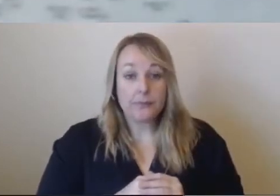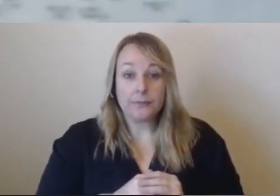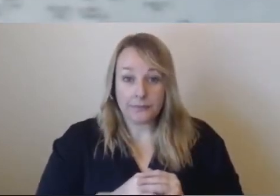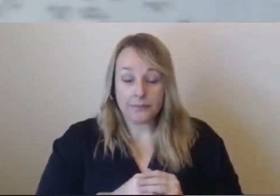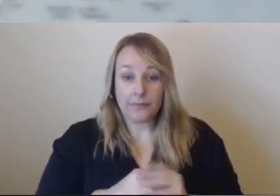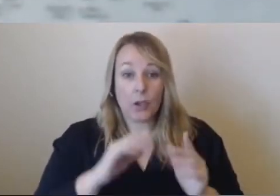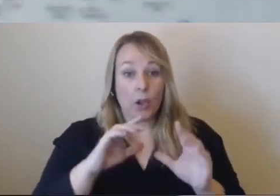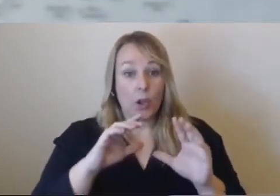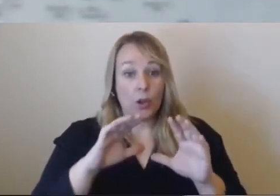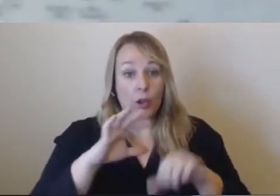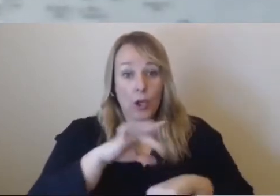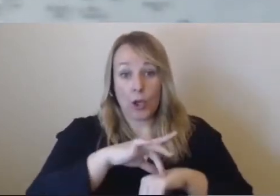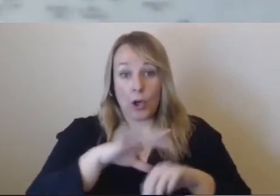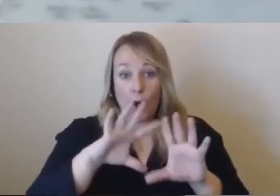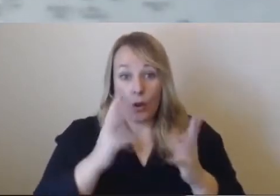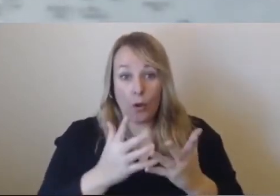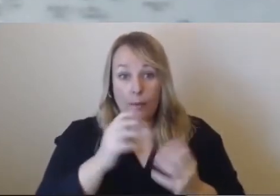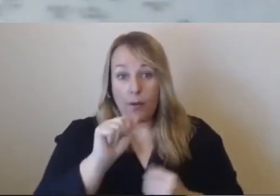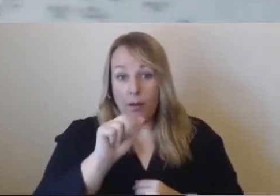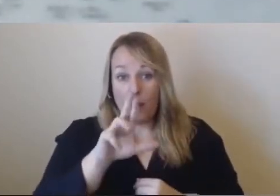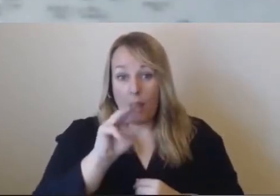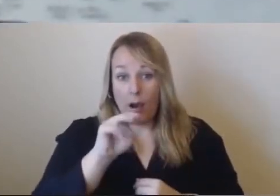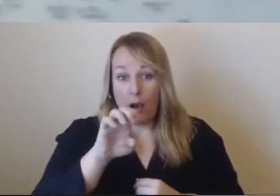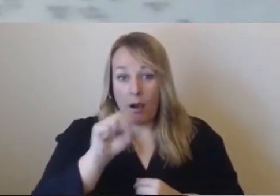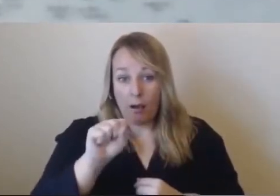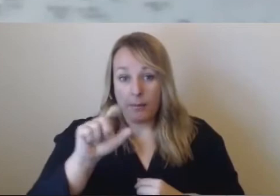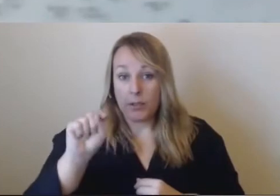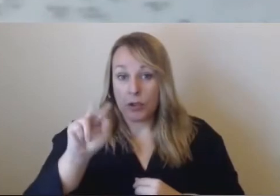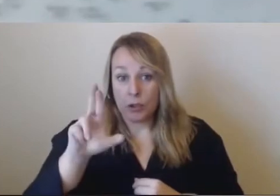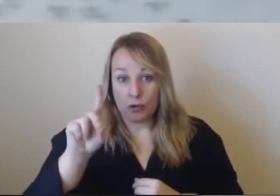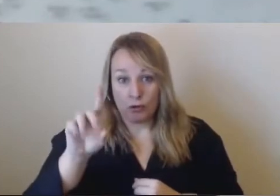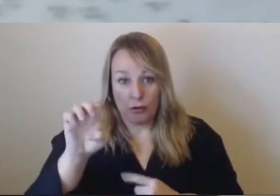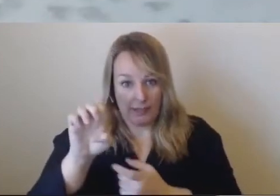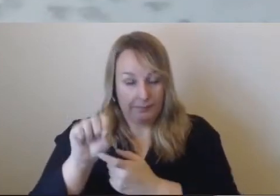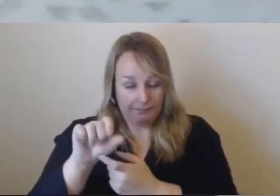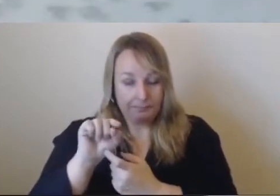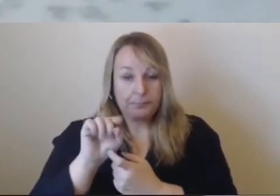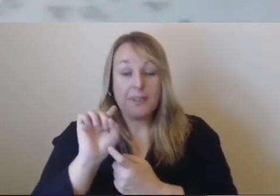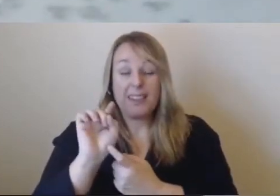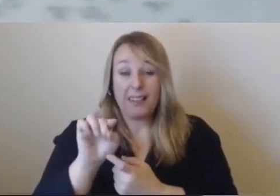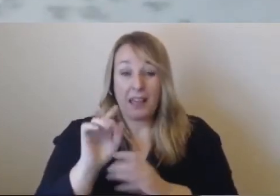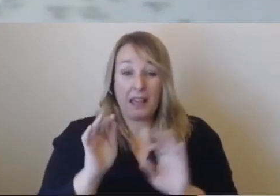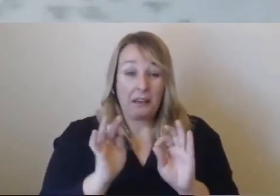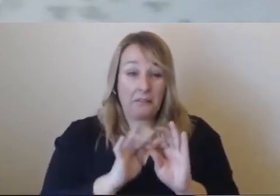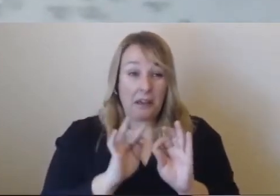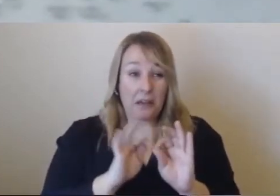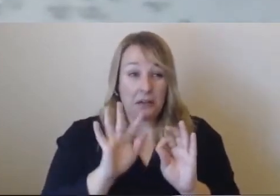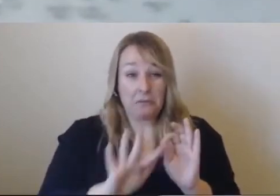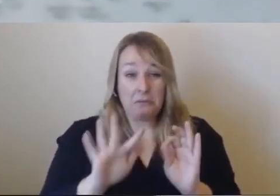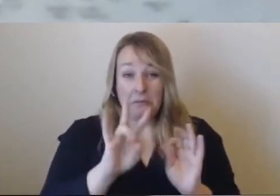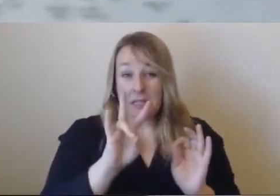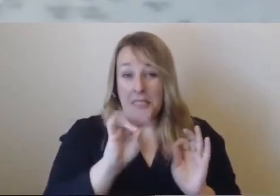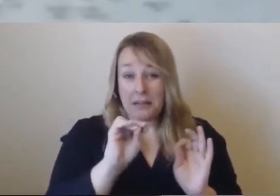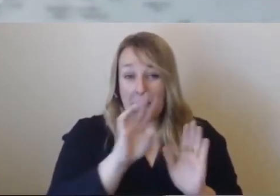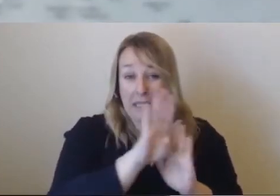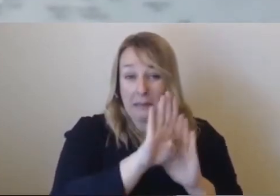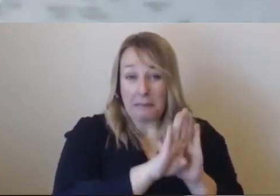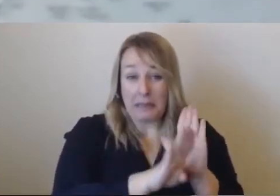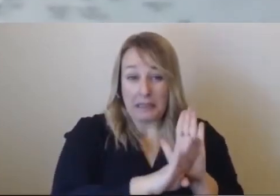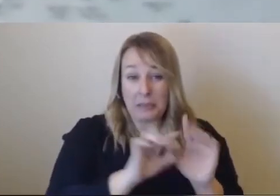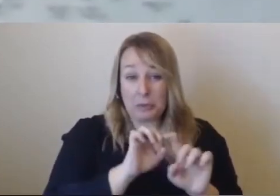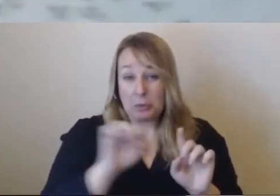first to start, depending on whom you ask, it's valued at anywhere from $70 billion to more than